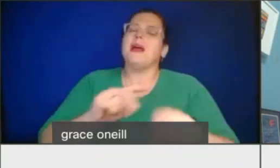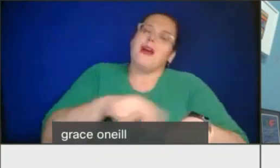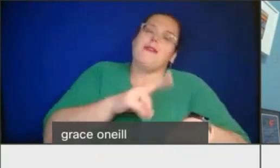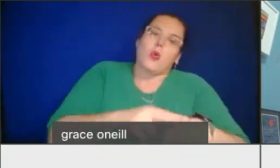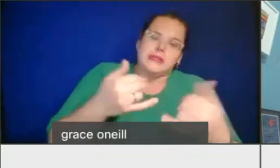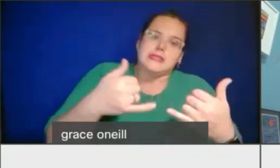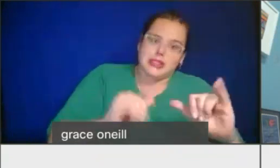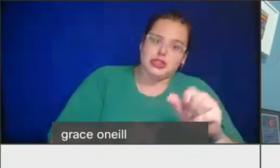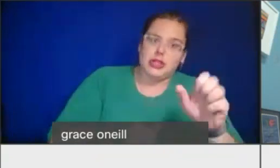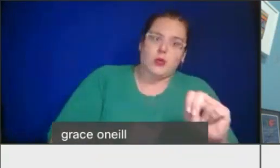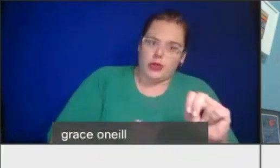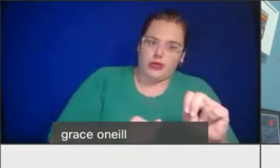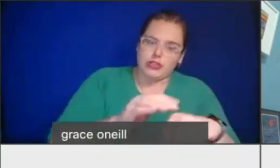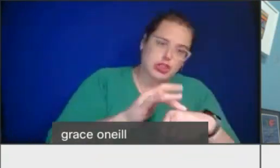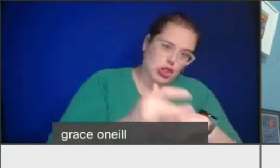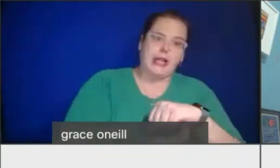we will see.